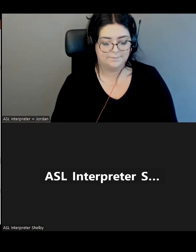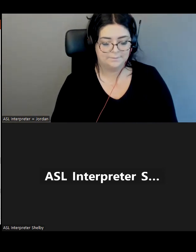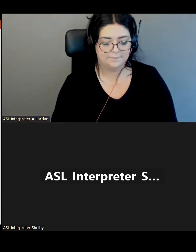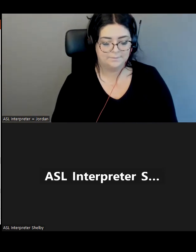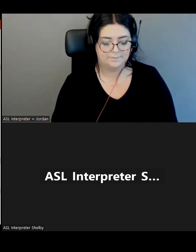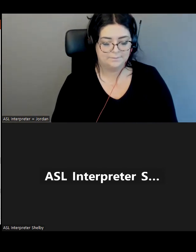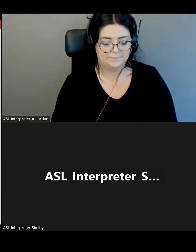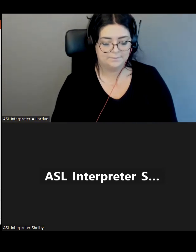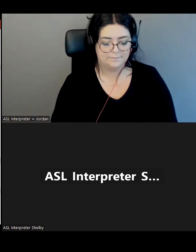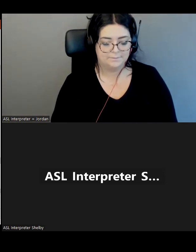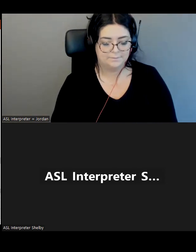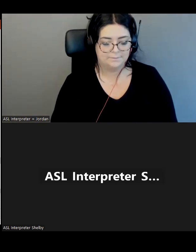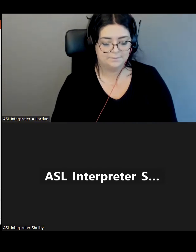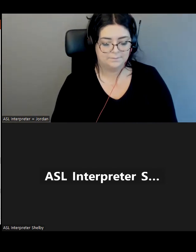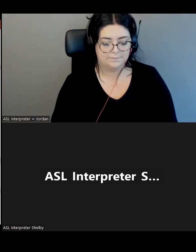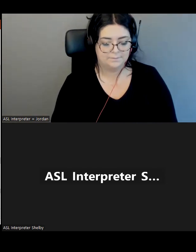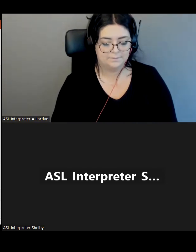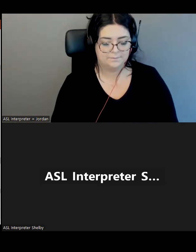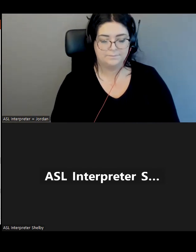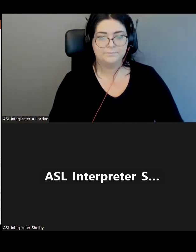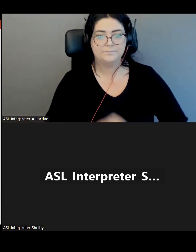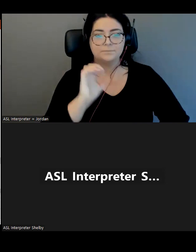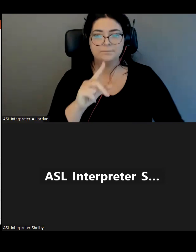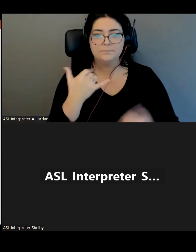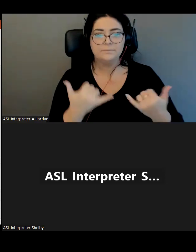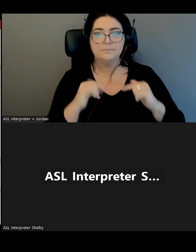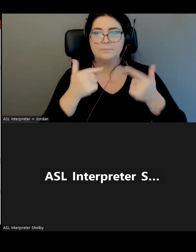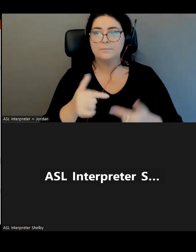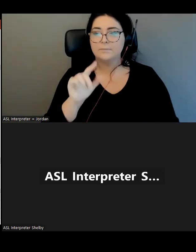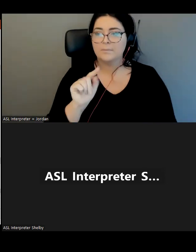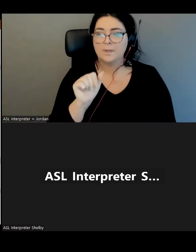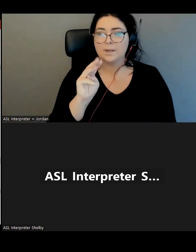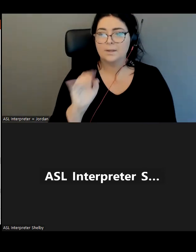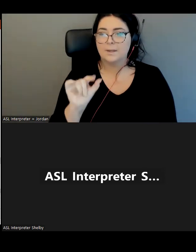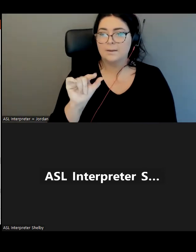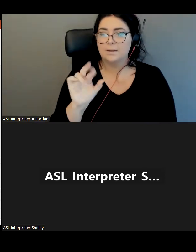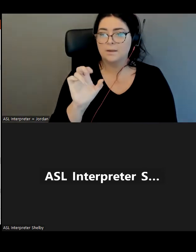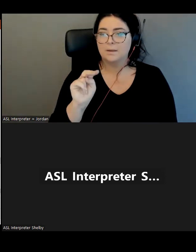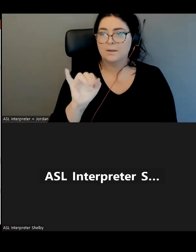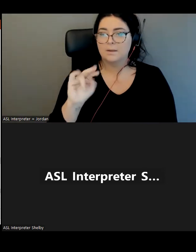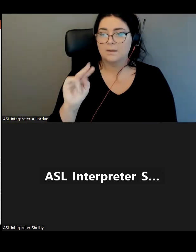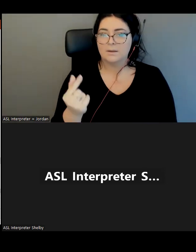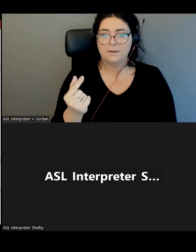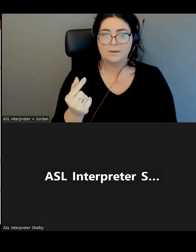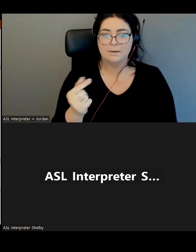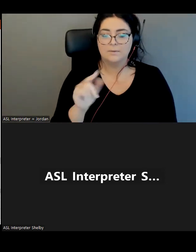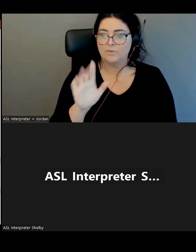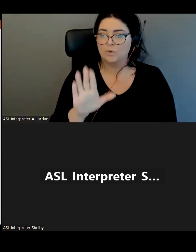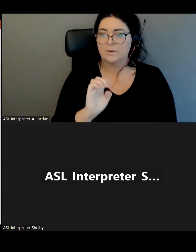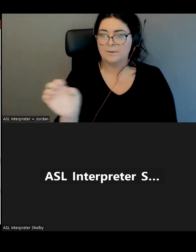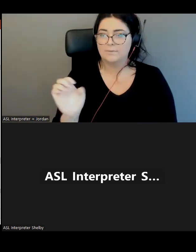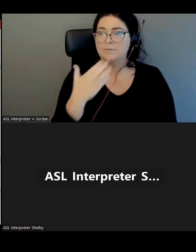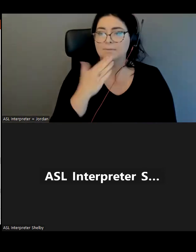a little fast. That's just me. I'm going to turn over, I guess, to Tammy Greening. Tammy, I'm assuming you're going to present research. Thank you so much for